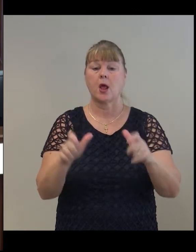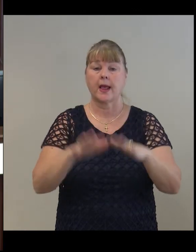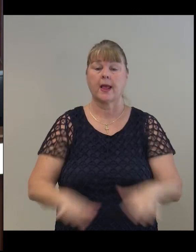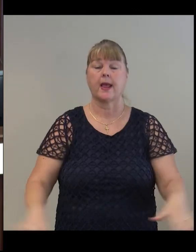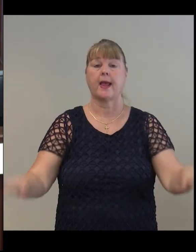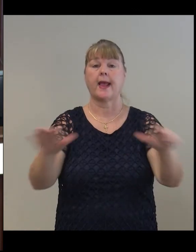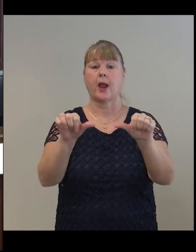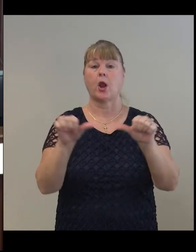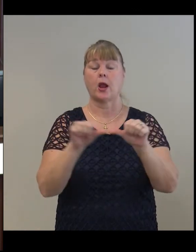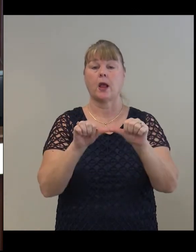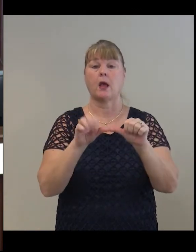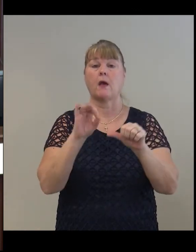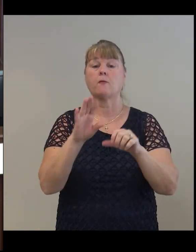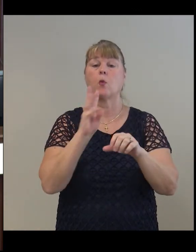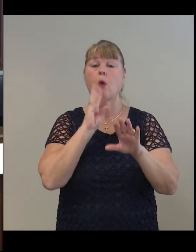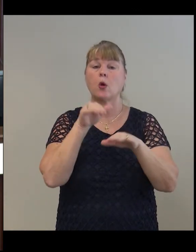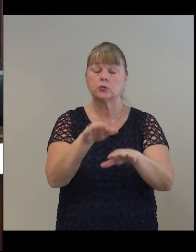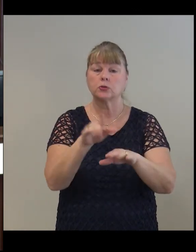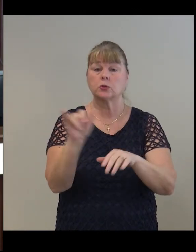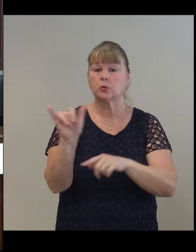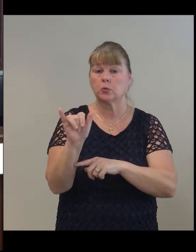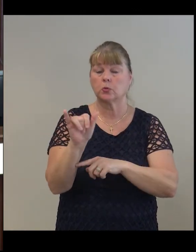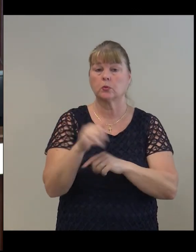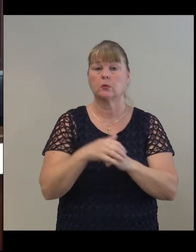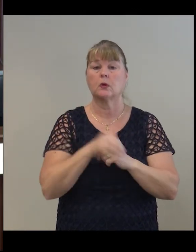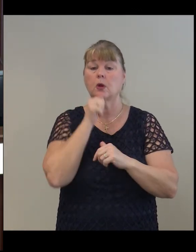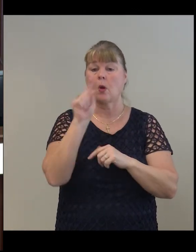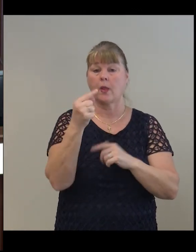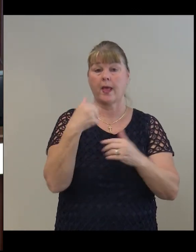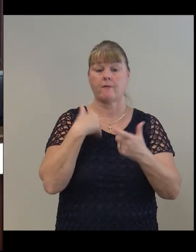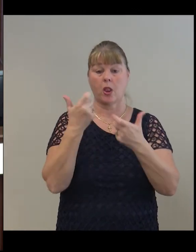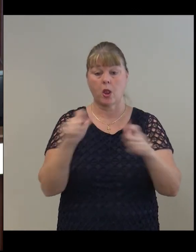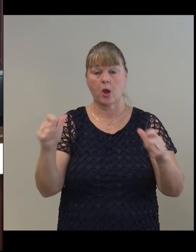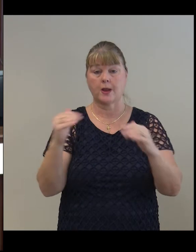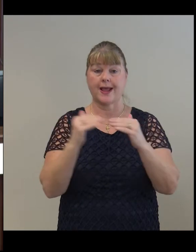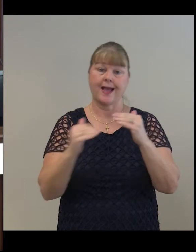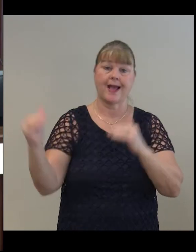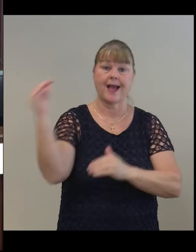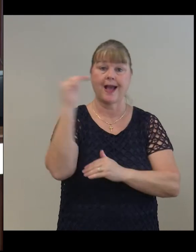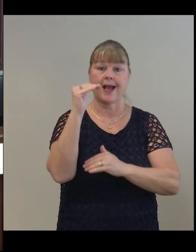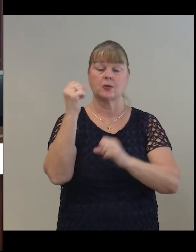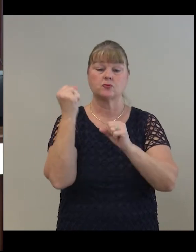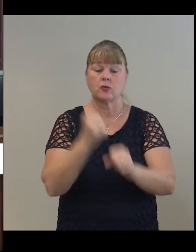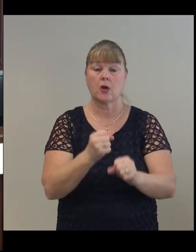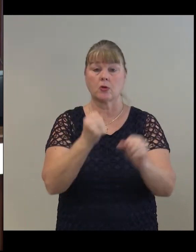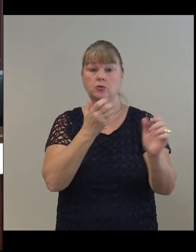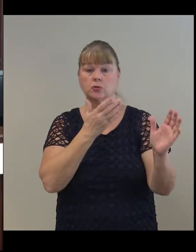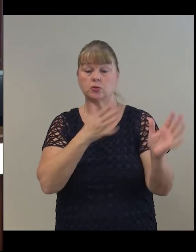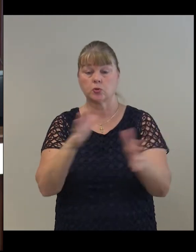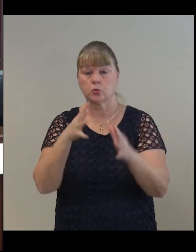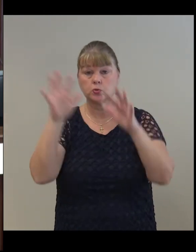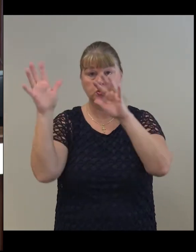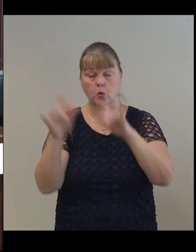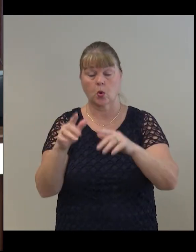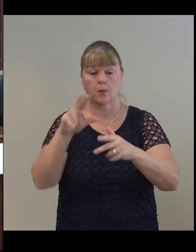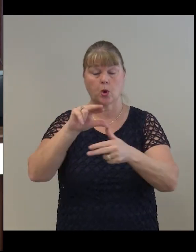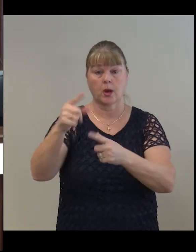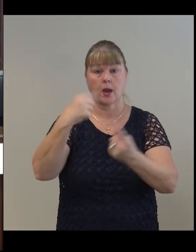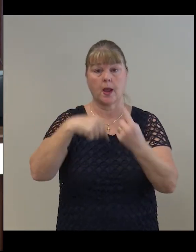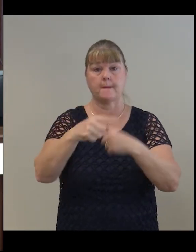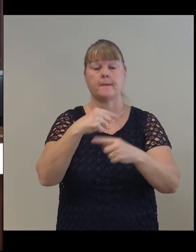large high-intensity storm coming, but it's going to continue to push and push and push for an extended period of